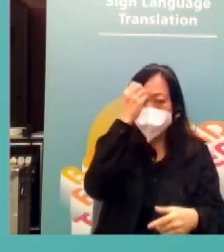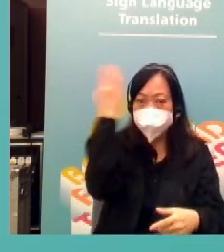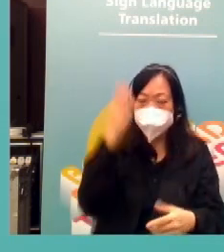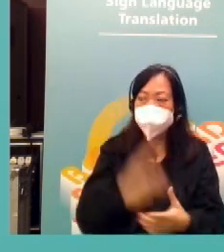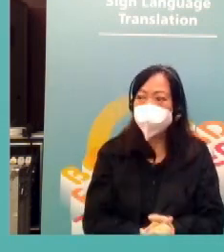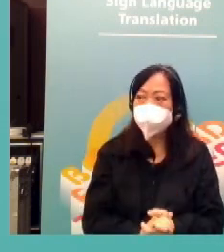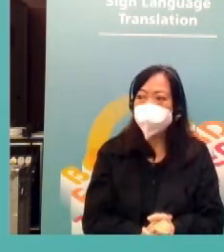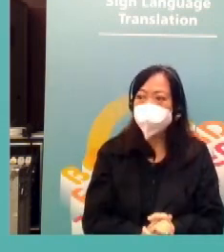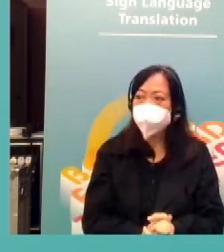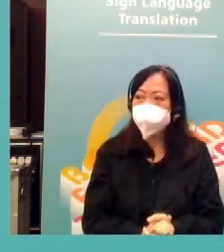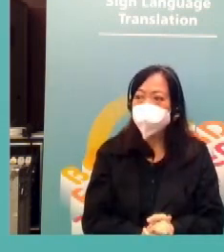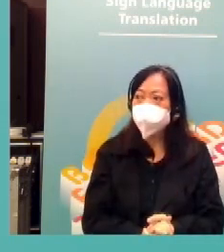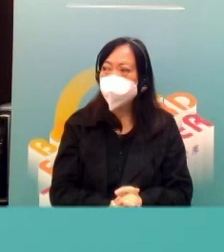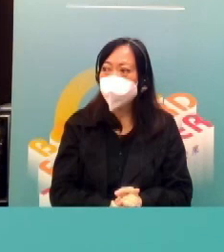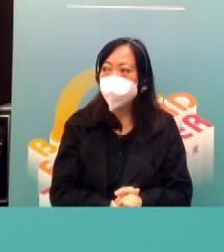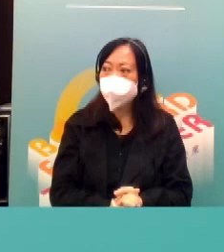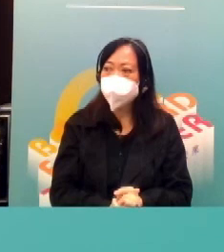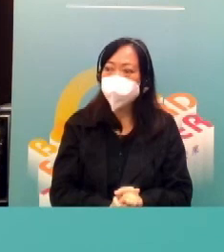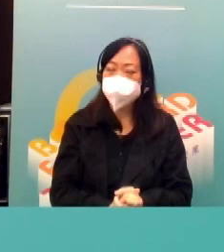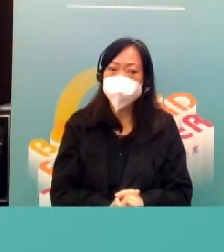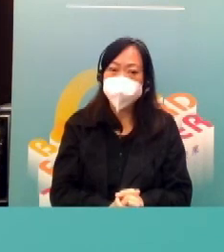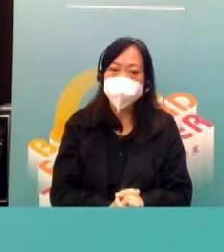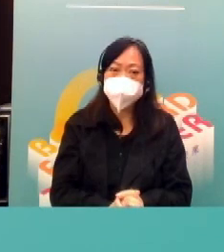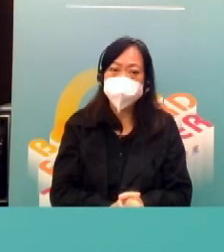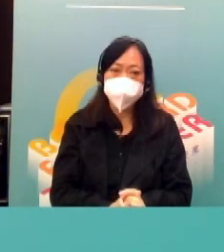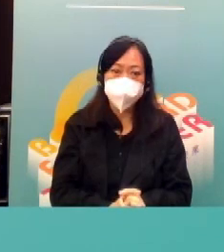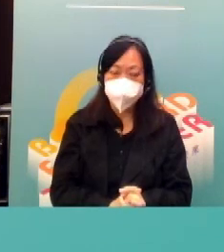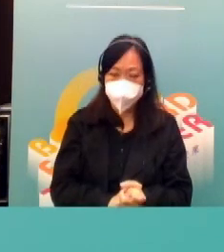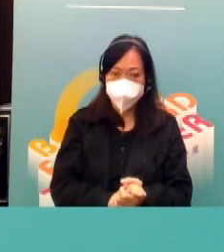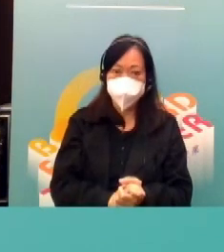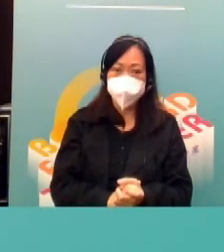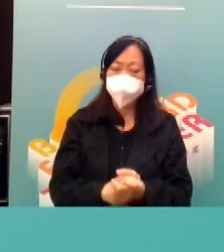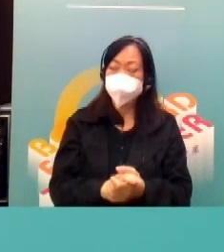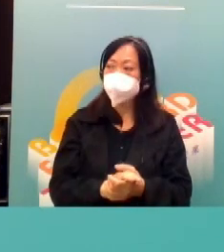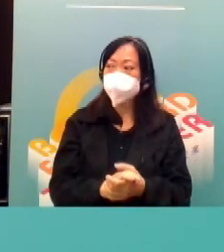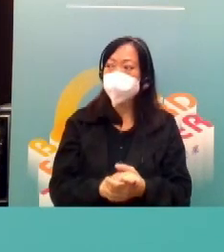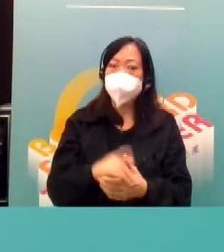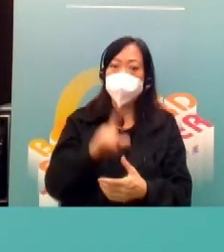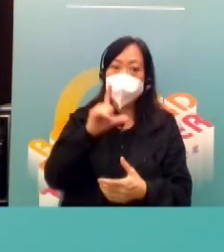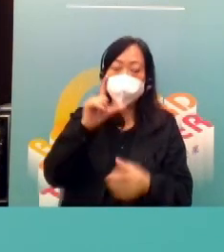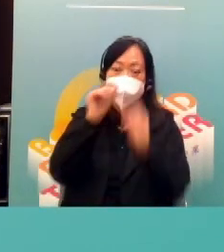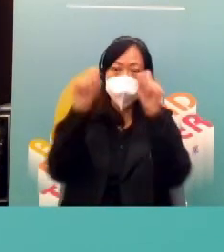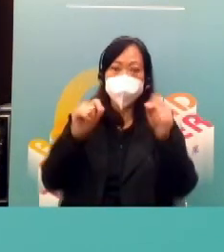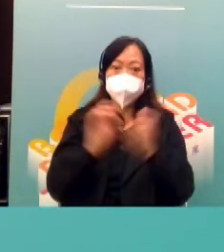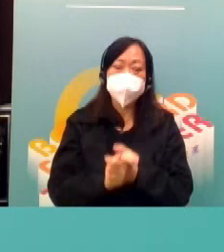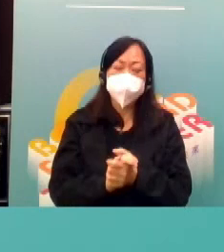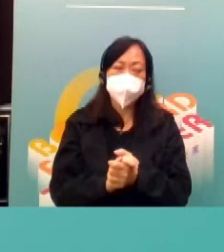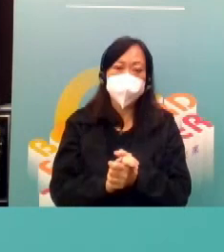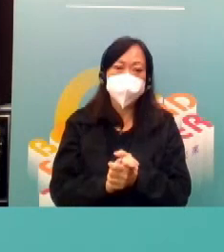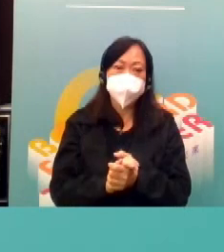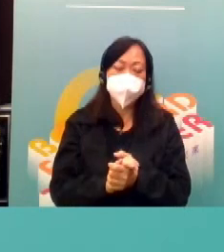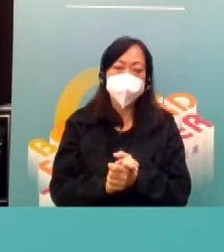Okay, it's following Laura's question. A lot of investors I